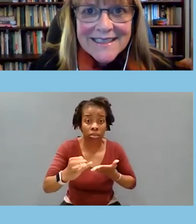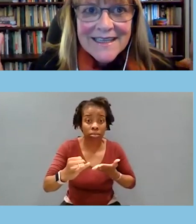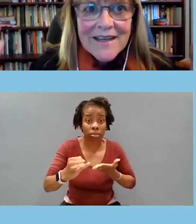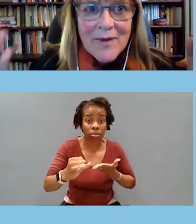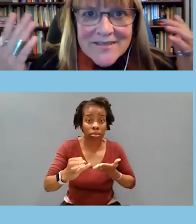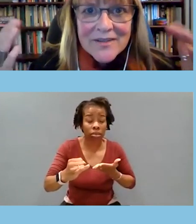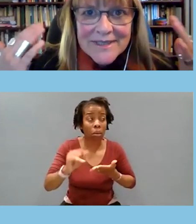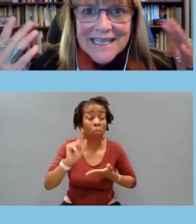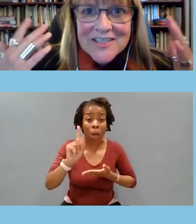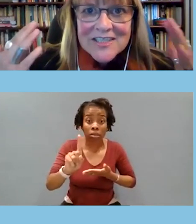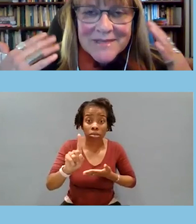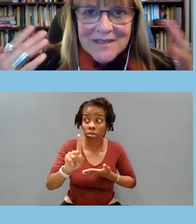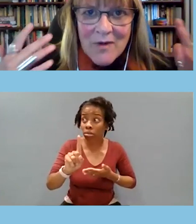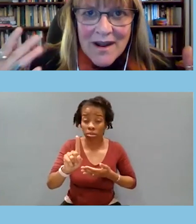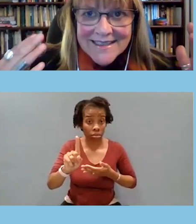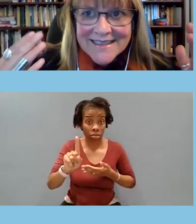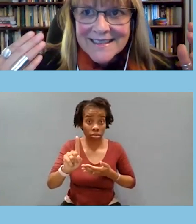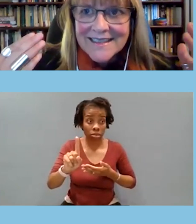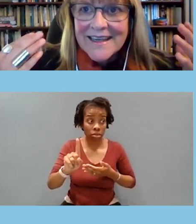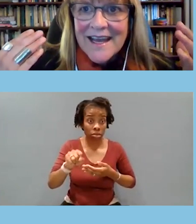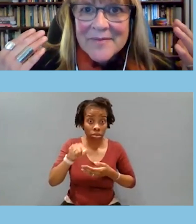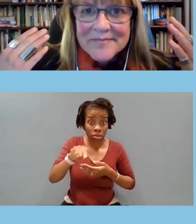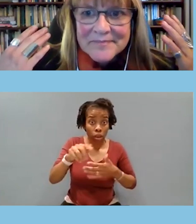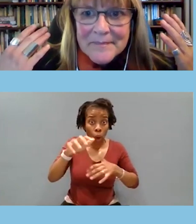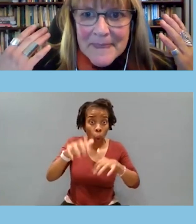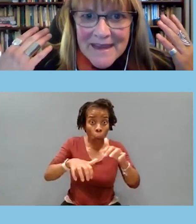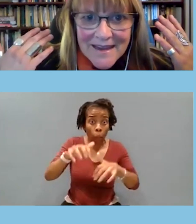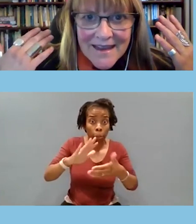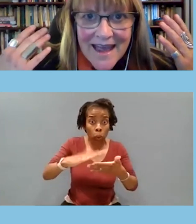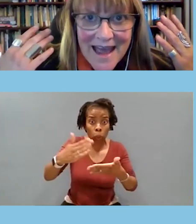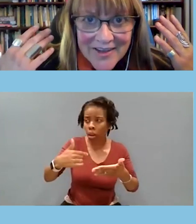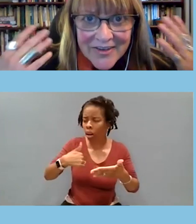expect? What sort of relationship did it want?